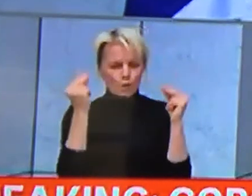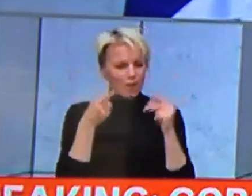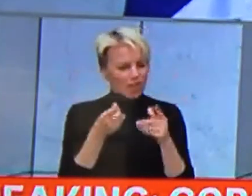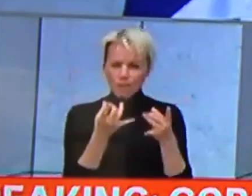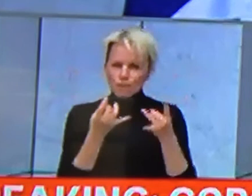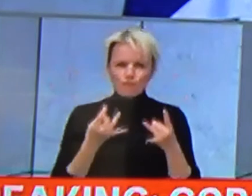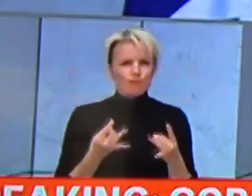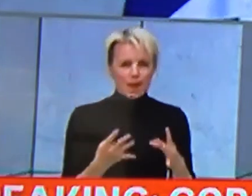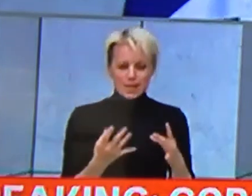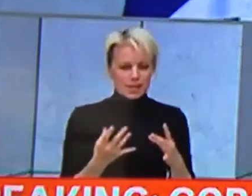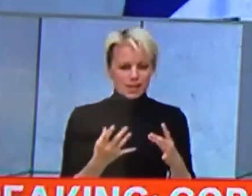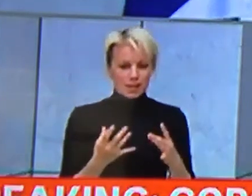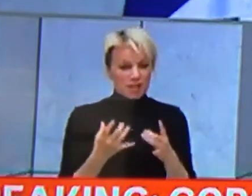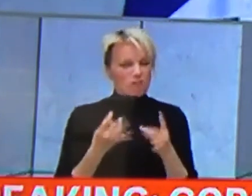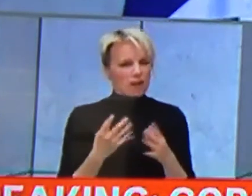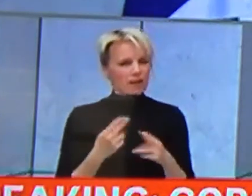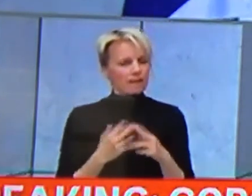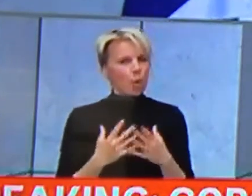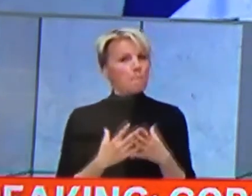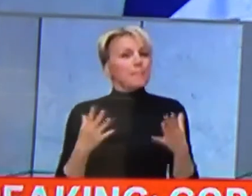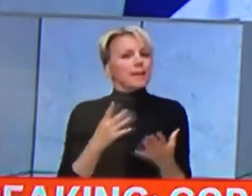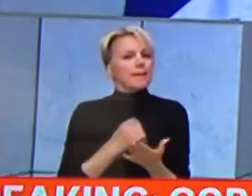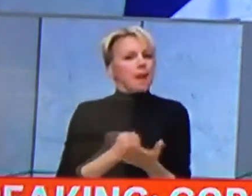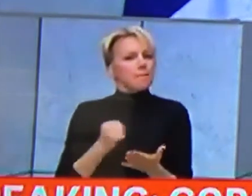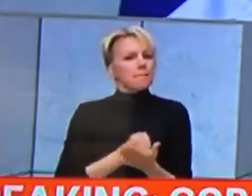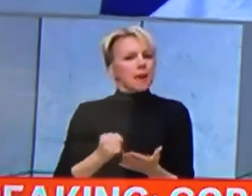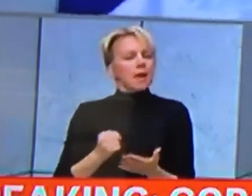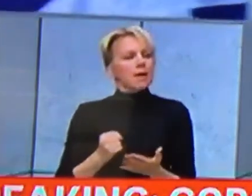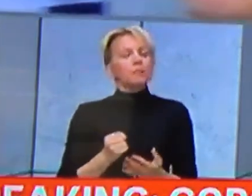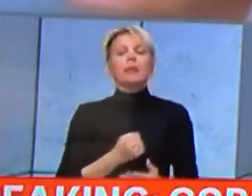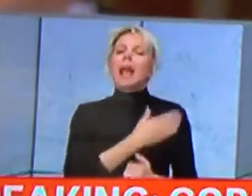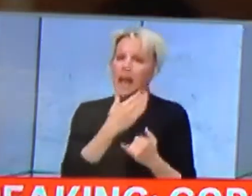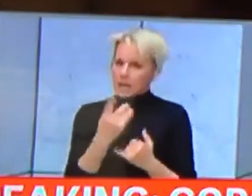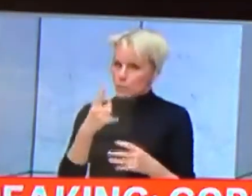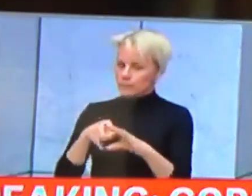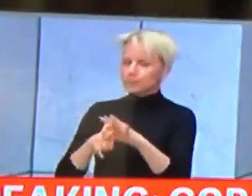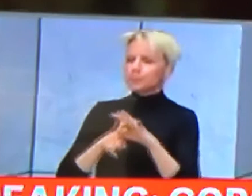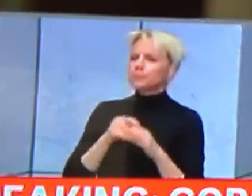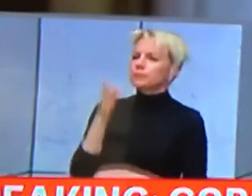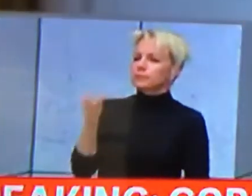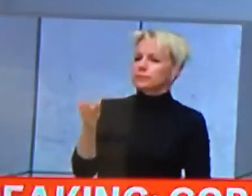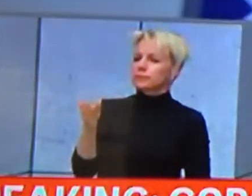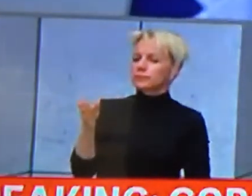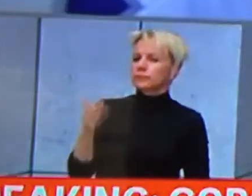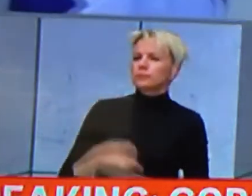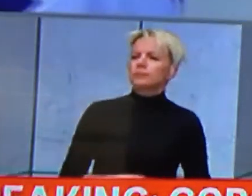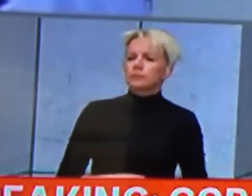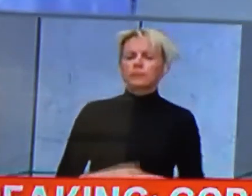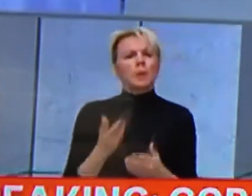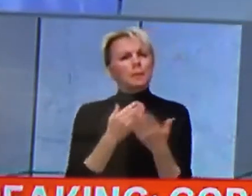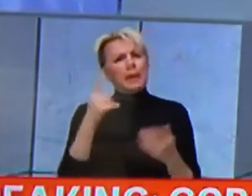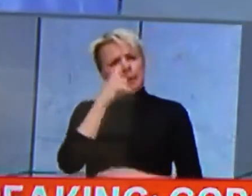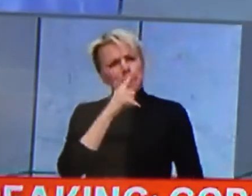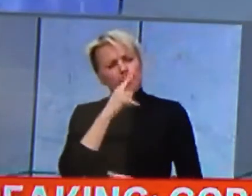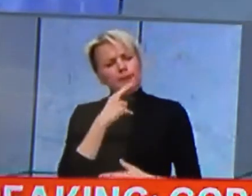significant surges, which we hope won't have to happen. Last question. Yeah. Many have suggested that more comprehensive restrictions